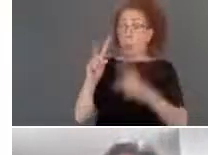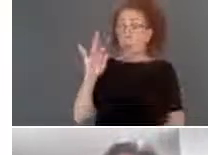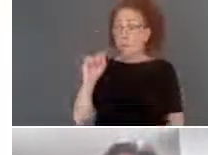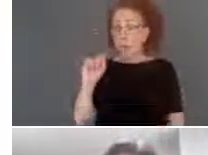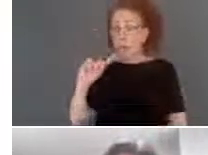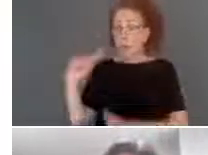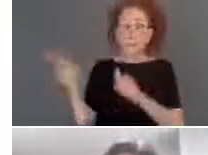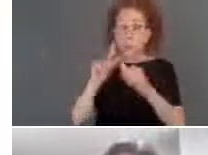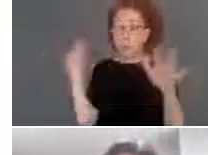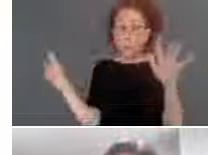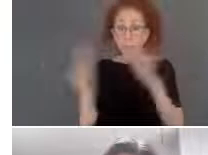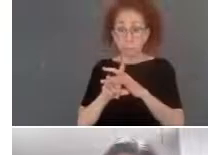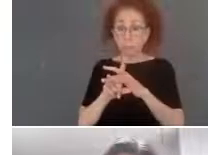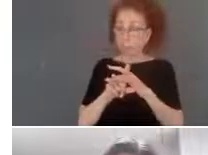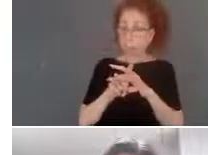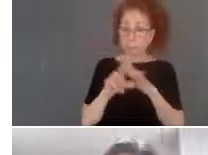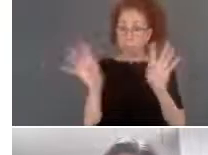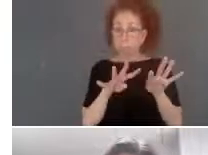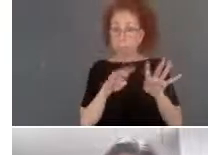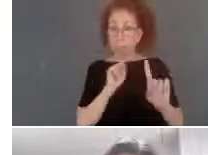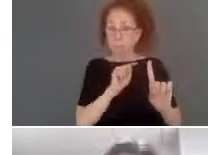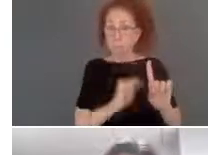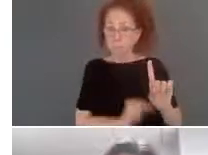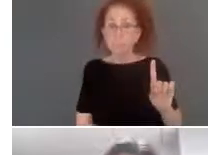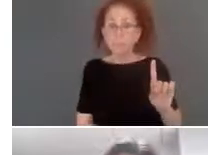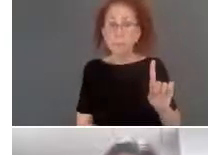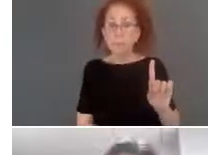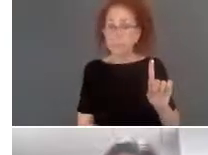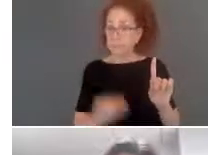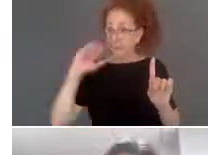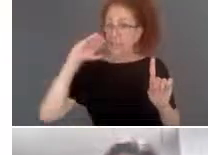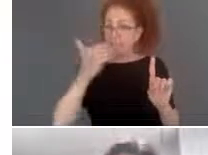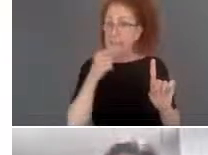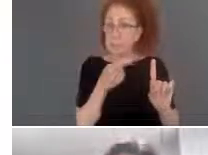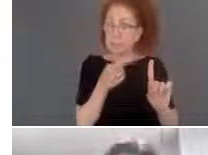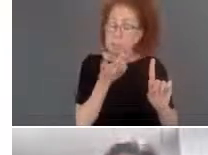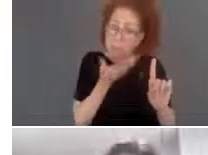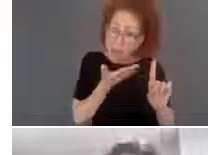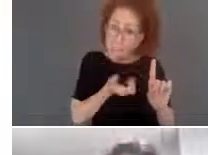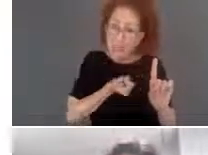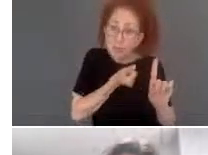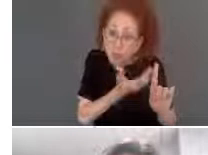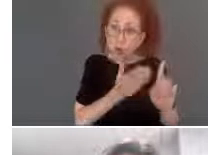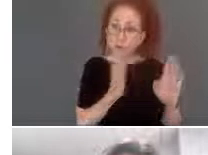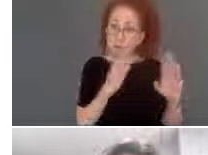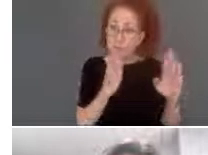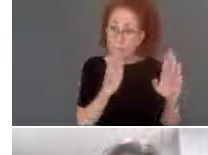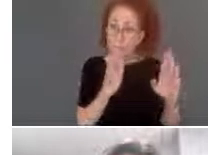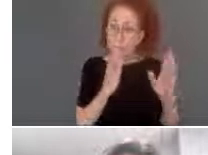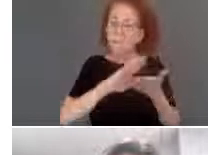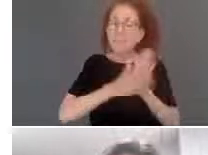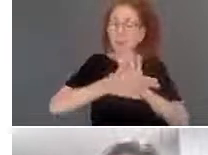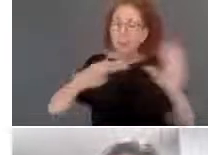onto comes into awareness and seems like it might cause some trouble, it's a variant of